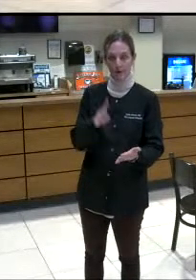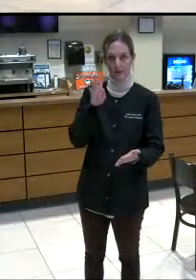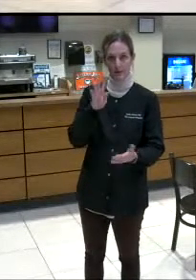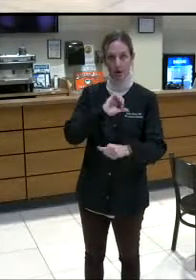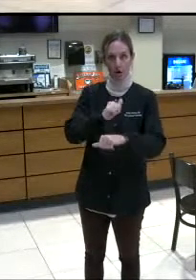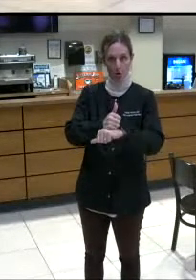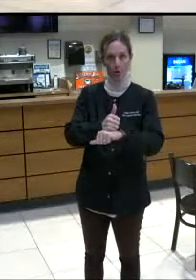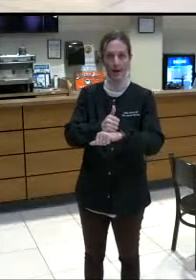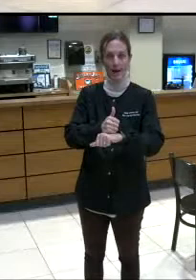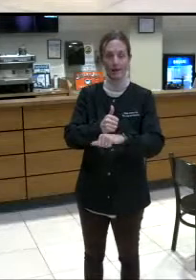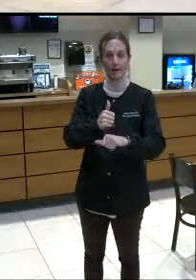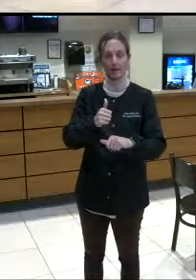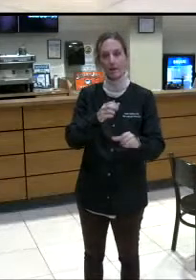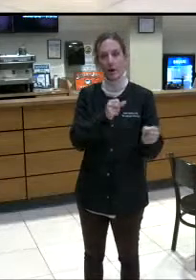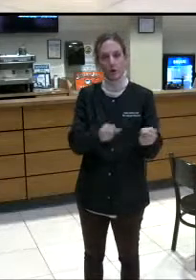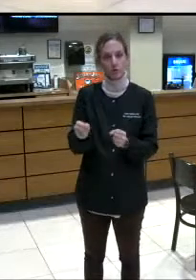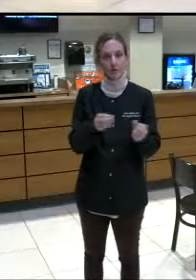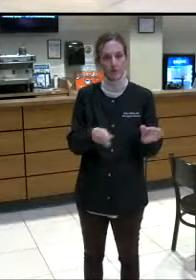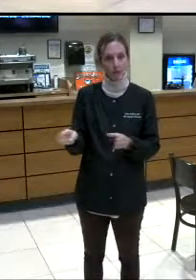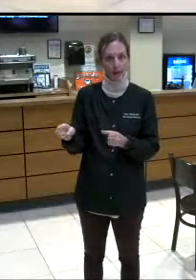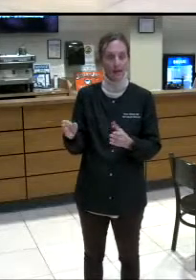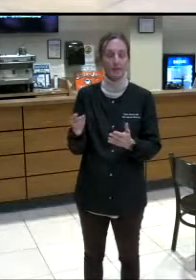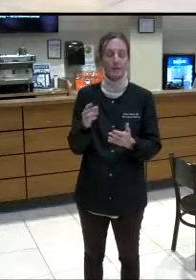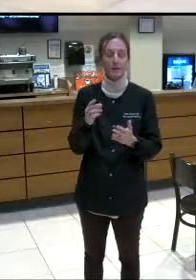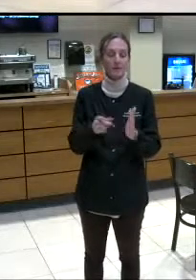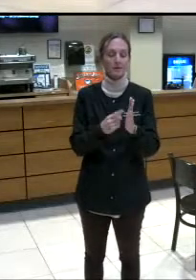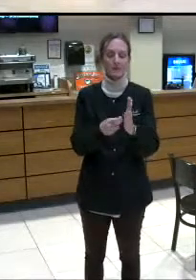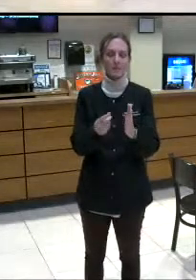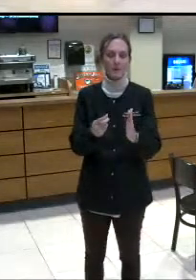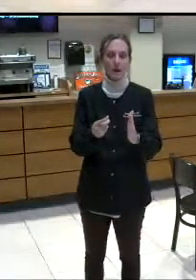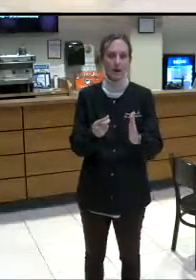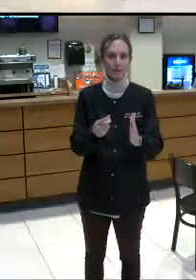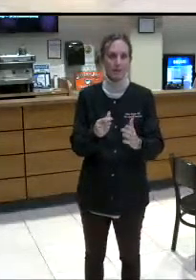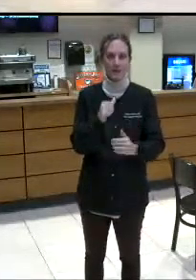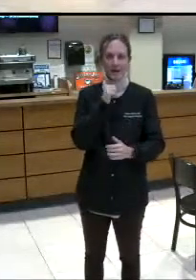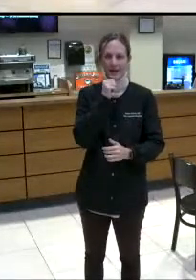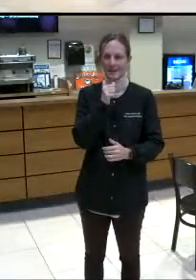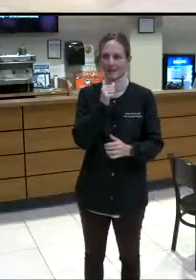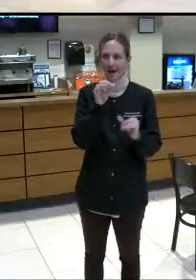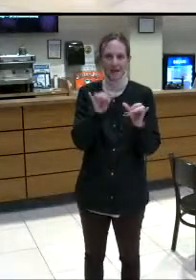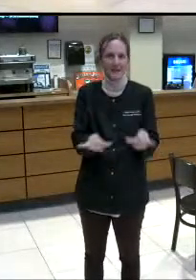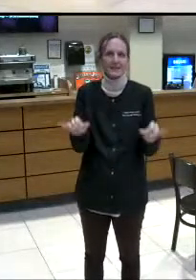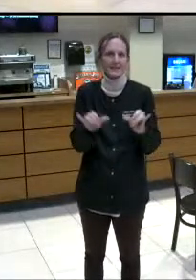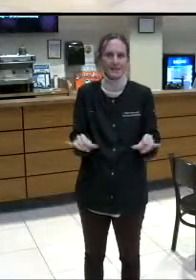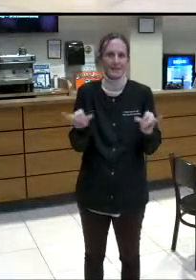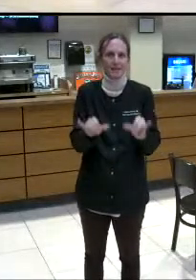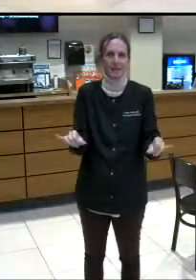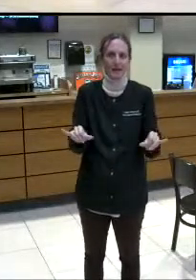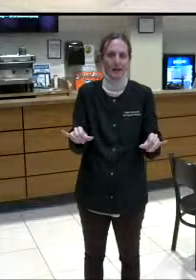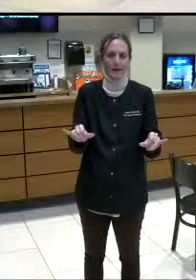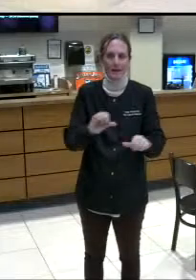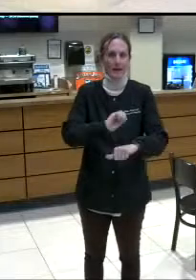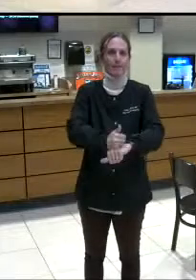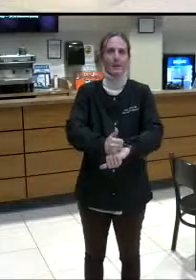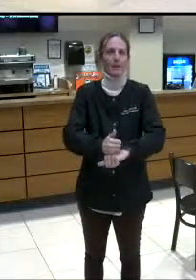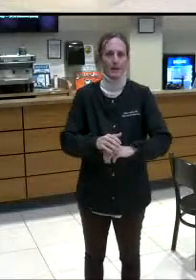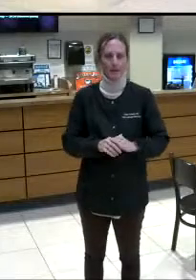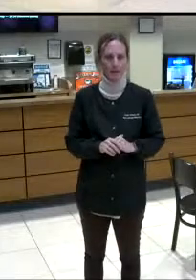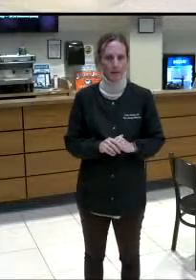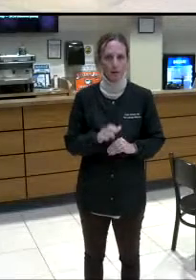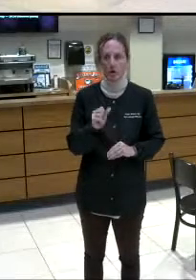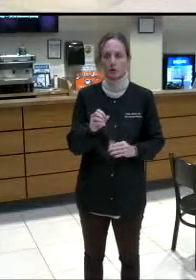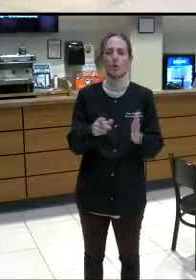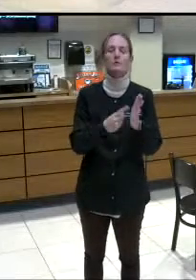strategic plan that sometimes those things are implemented inconsistently. So sometimes you'll go into a